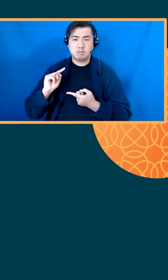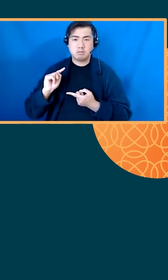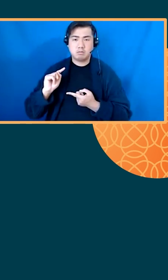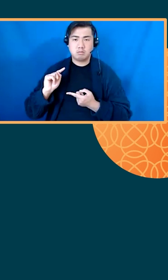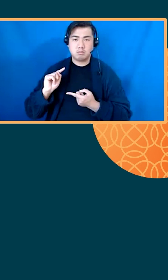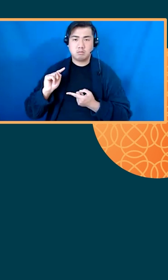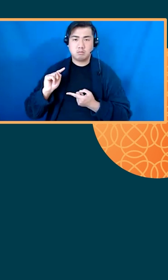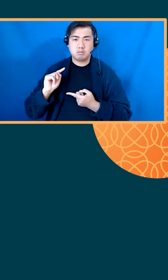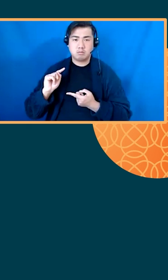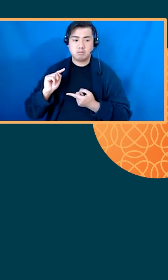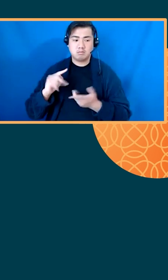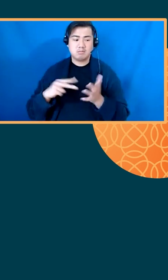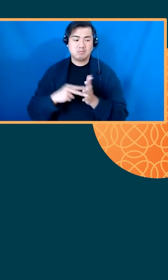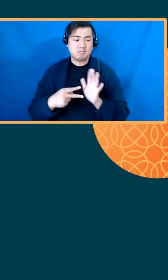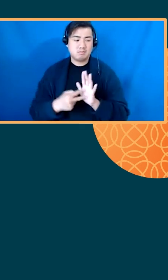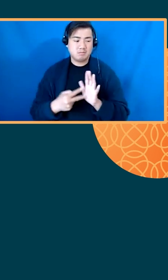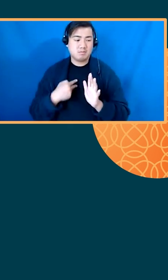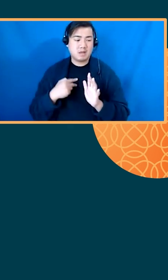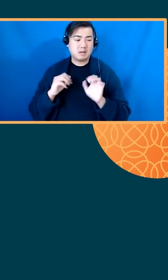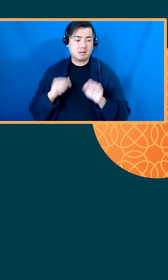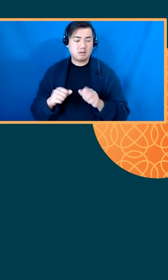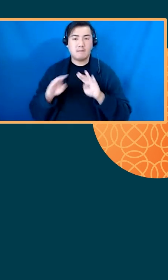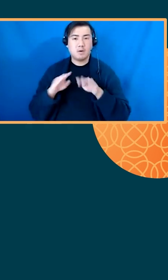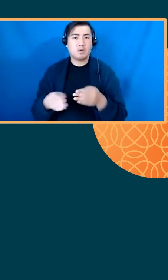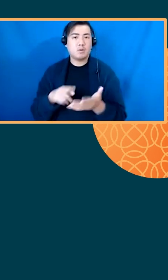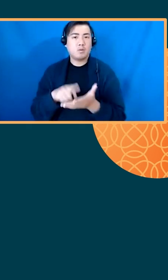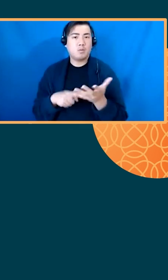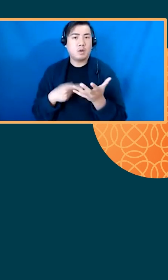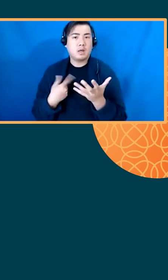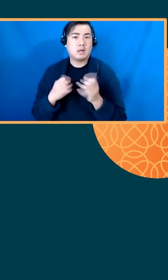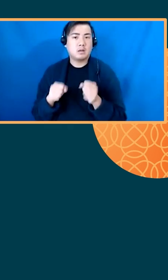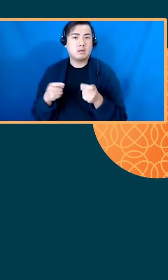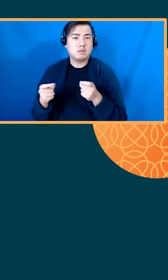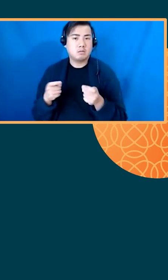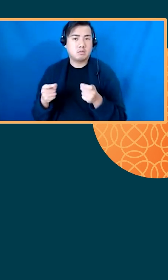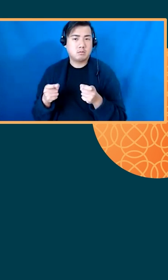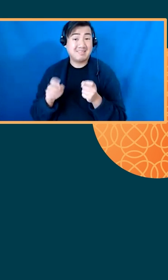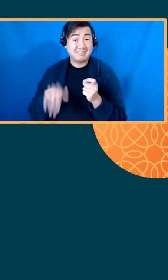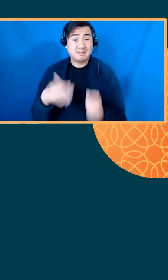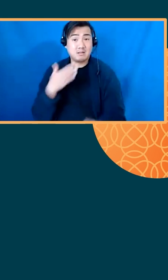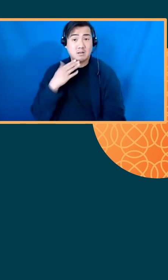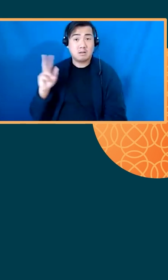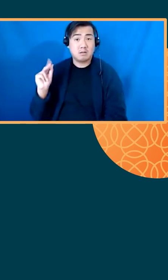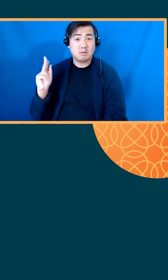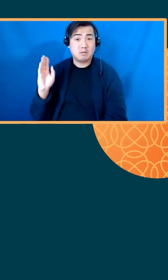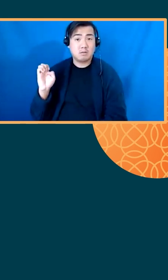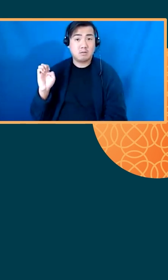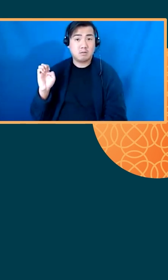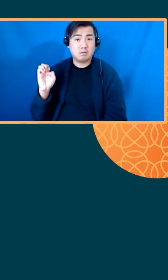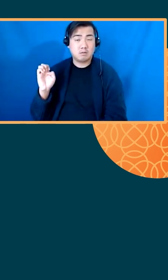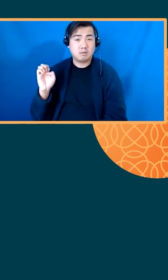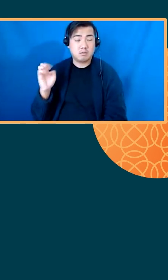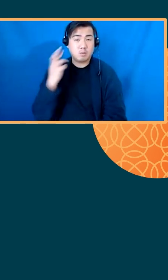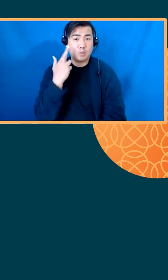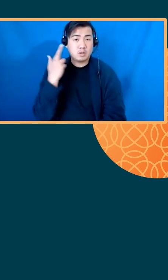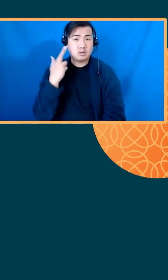focus on something that I have control over. Right? It's a value. It's a good value because it's immediate. It's under